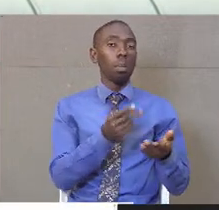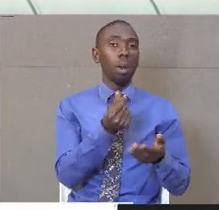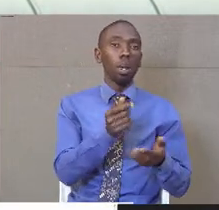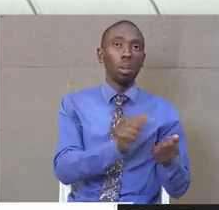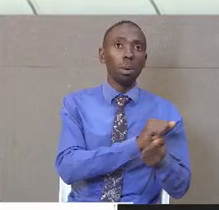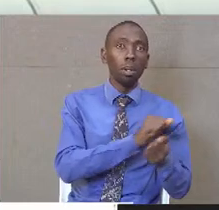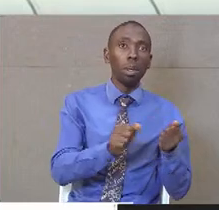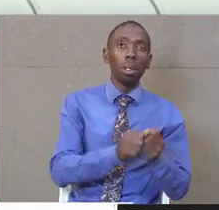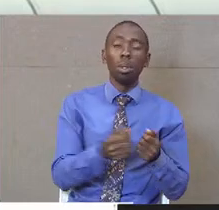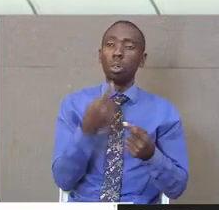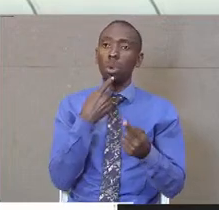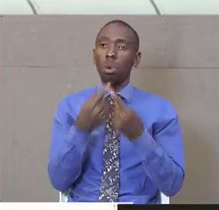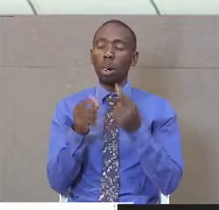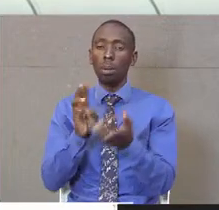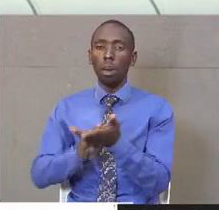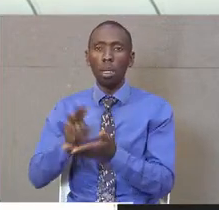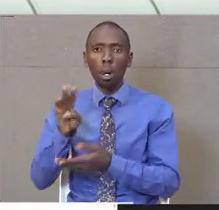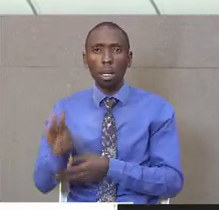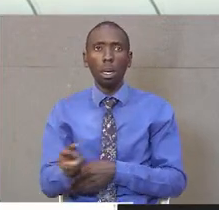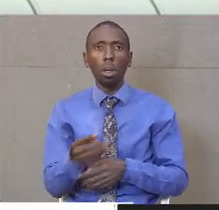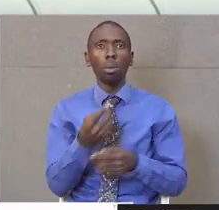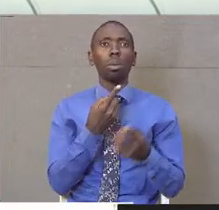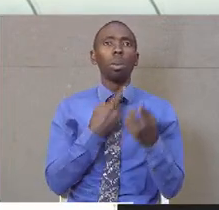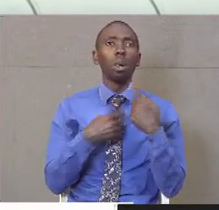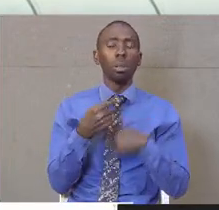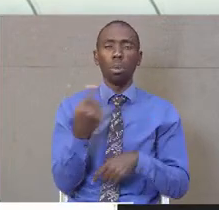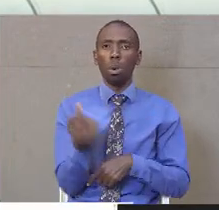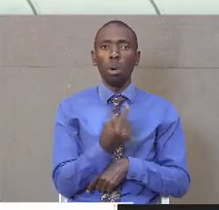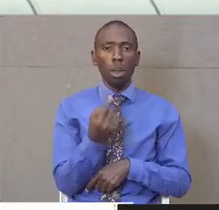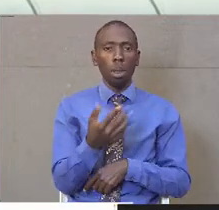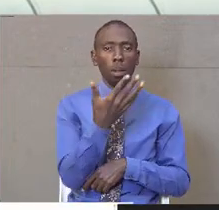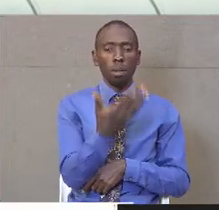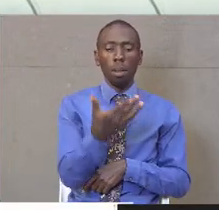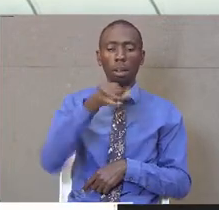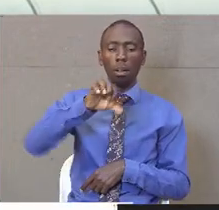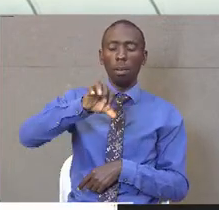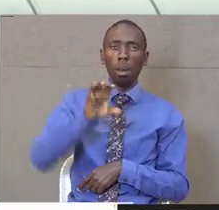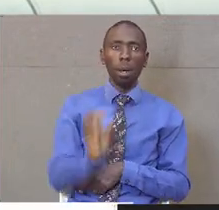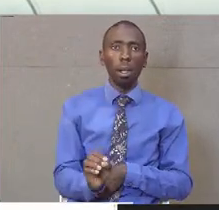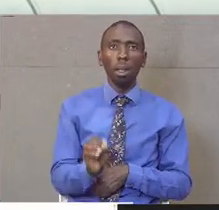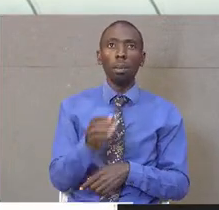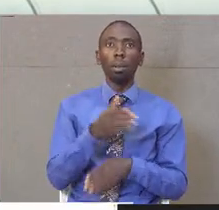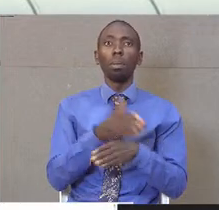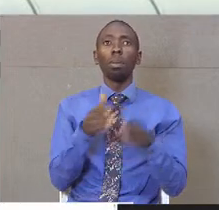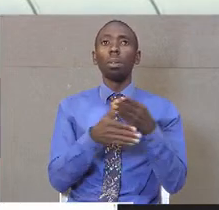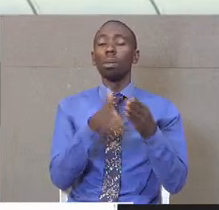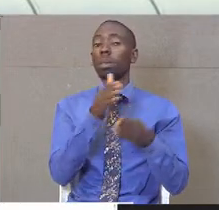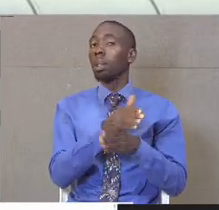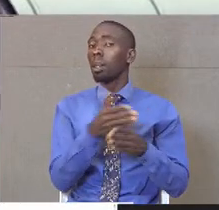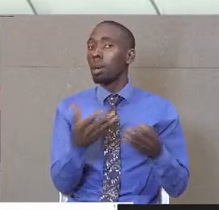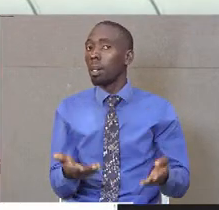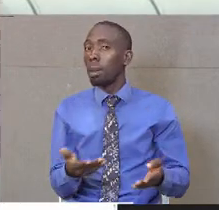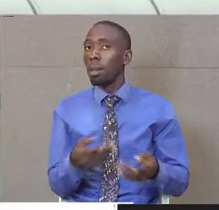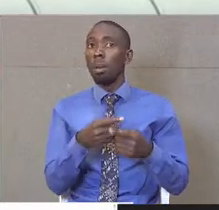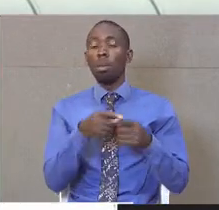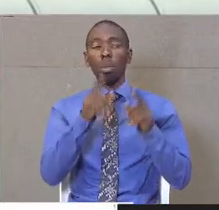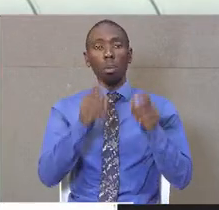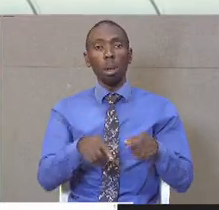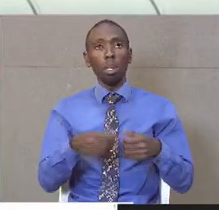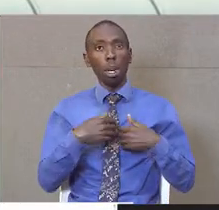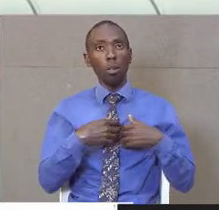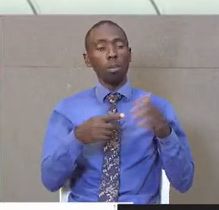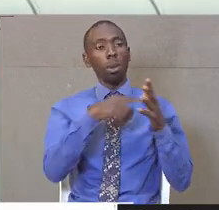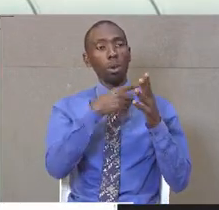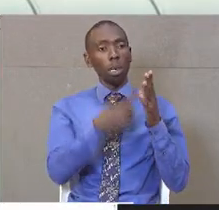about Masaka, and we need only 590 for the infrastructure. We must have priorities